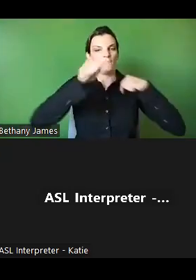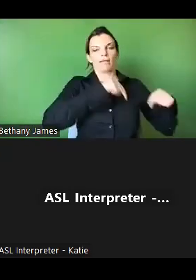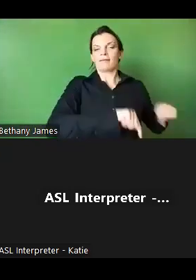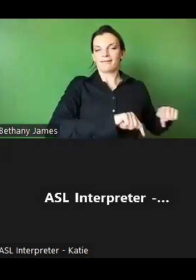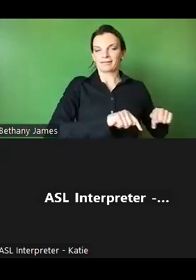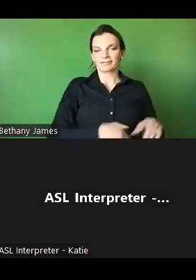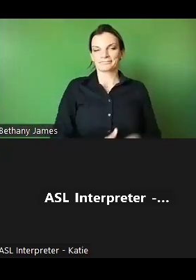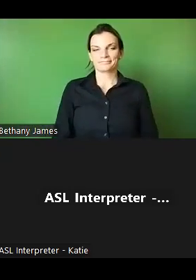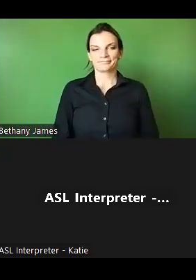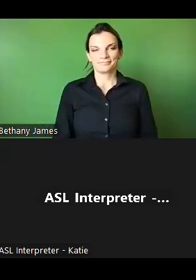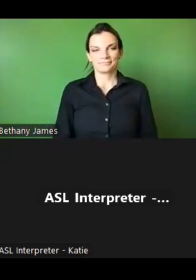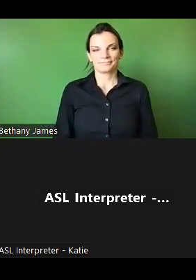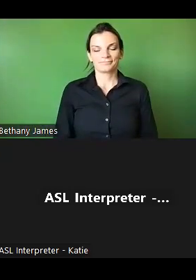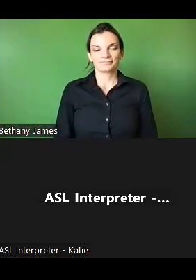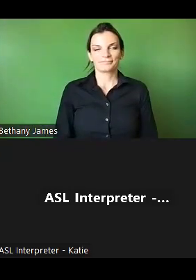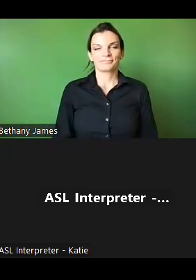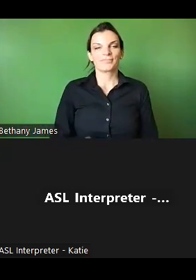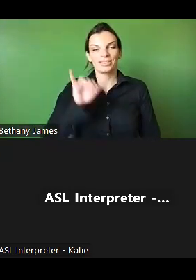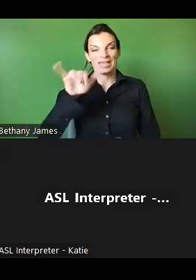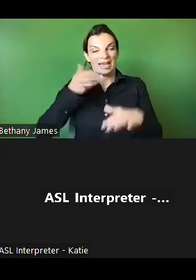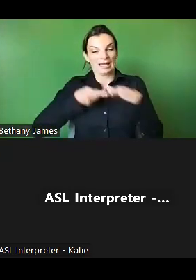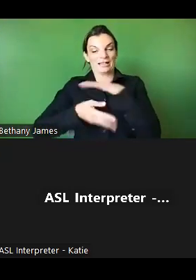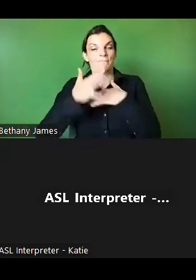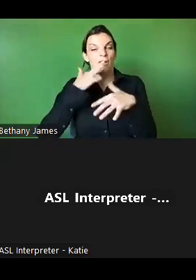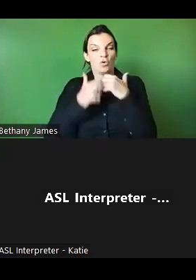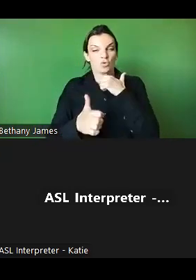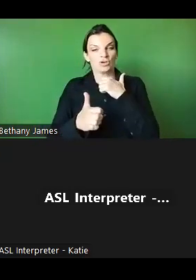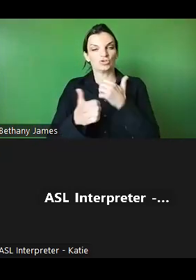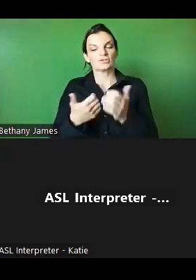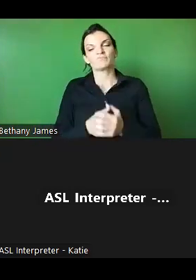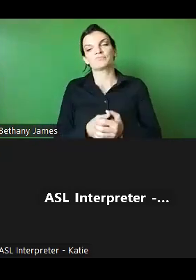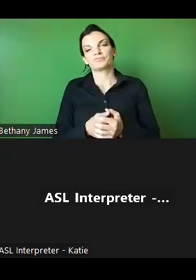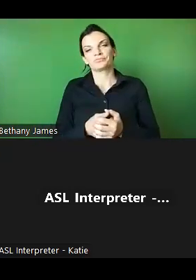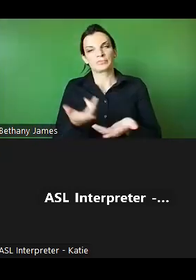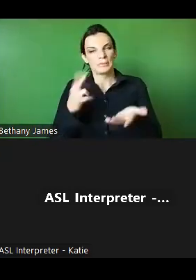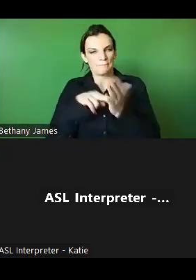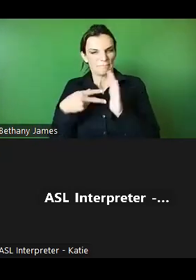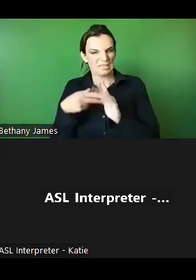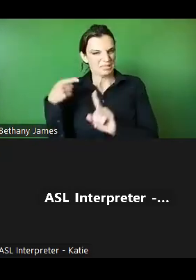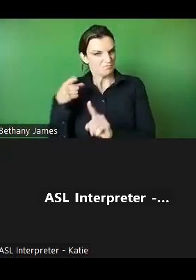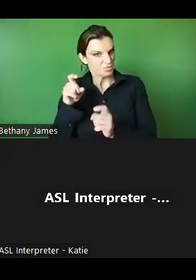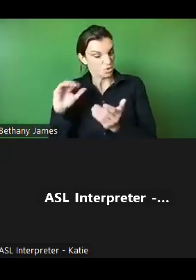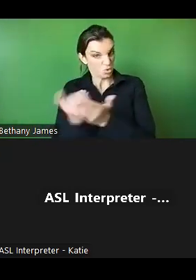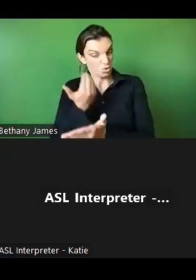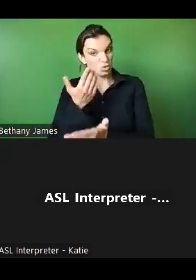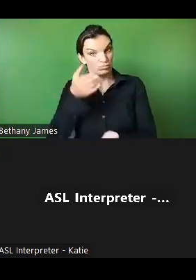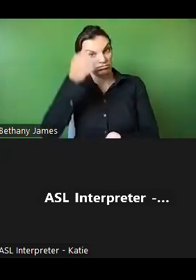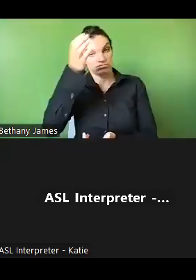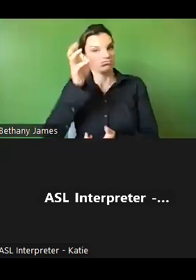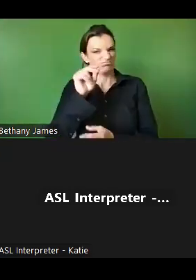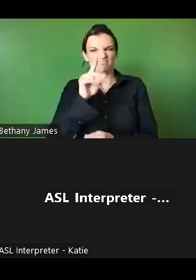Now, that concept, microaggressions, that we've all heard, isn't exactly new. It's actually was coined